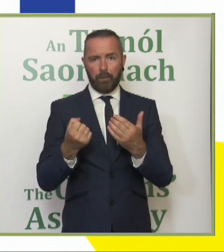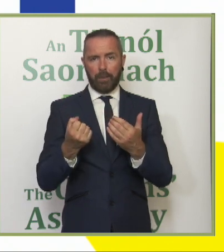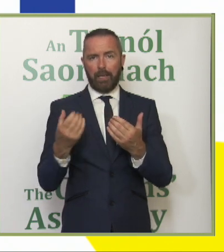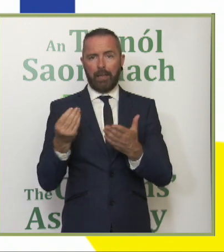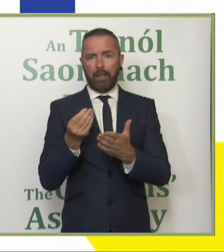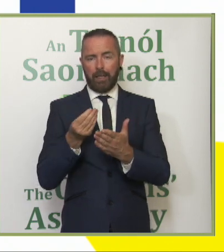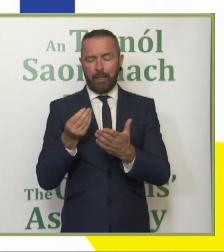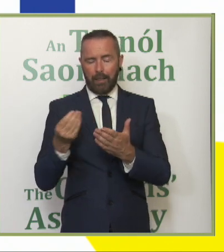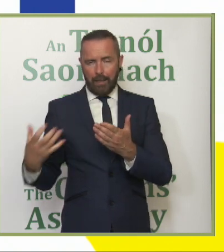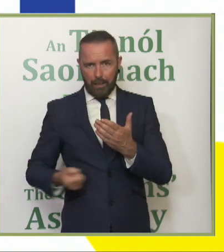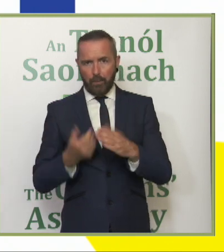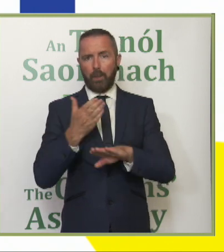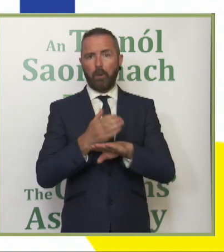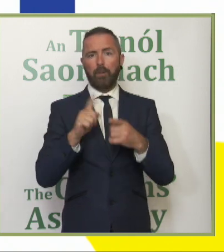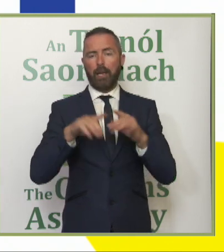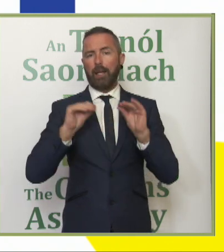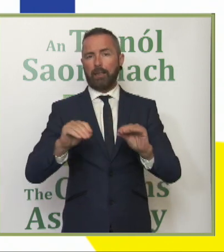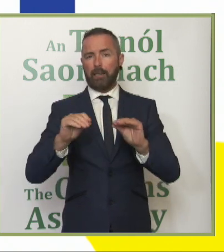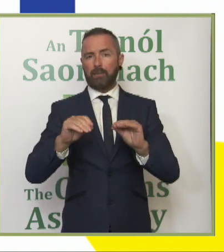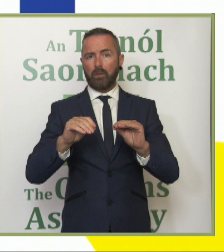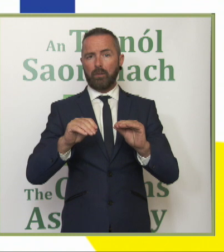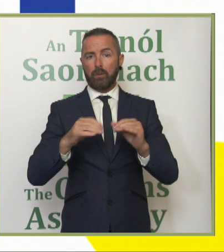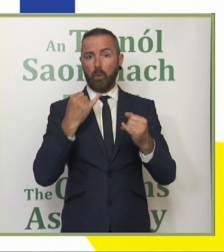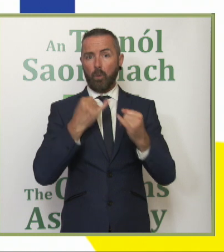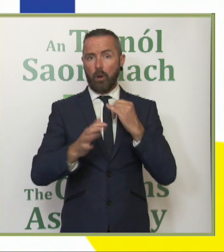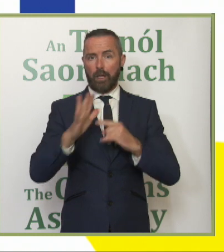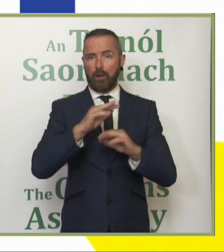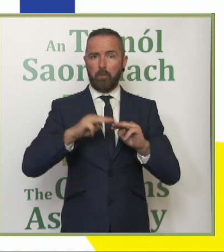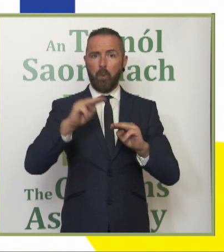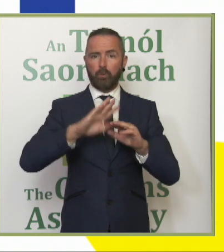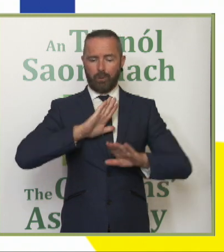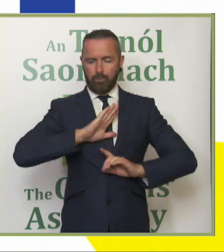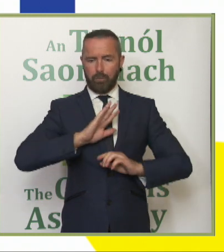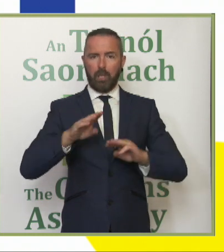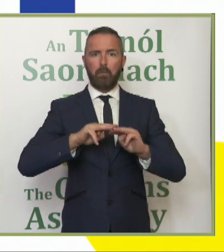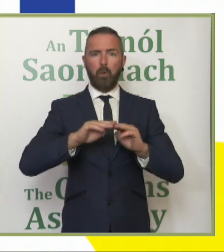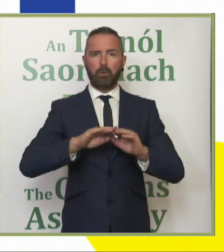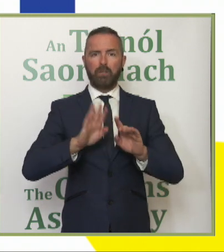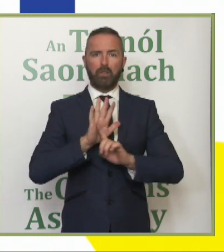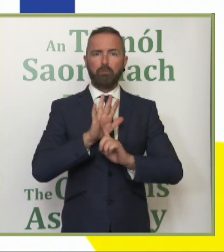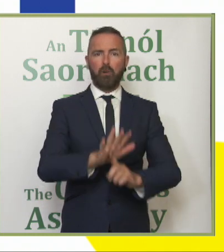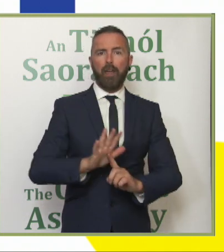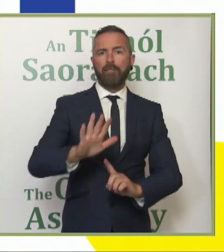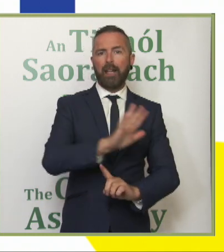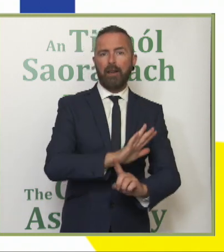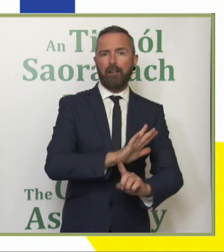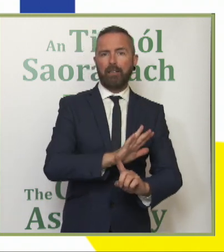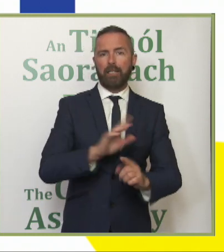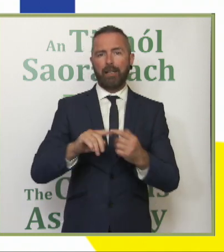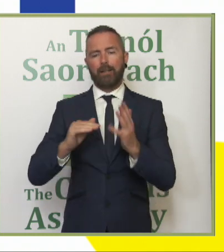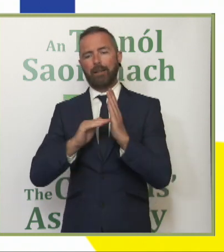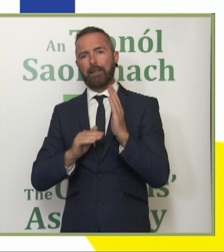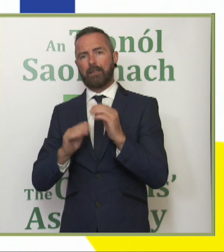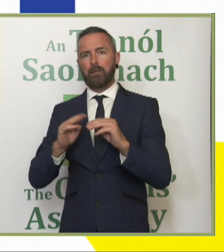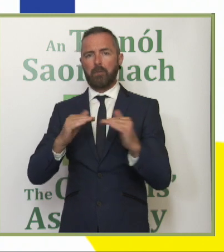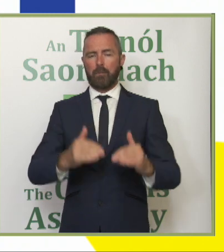represents the most deprived areas, and the right is the least deprived area, or what could be called more affluent areas.